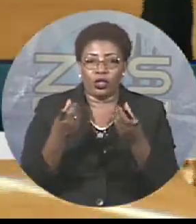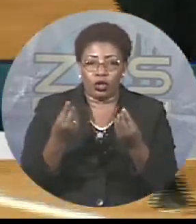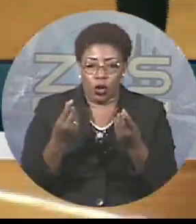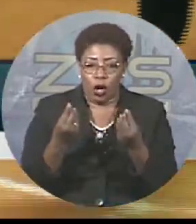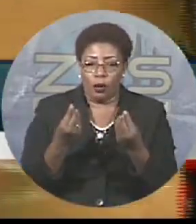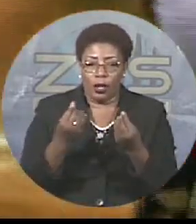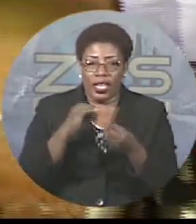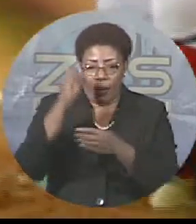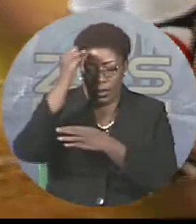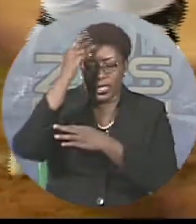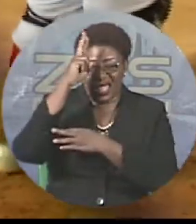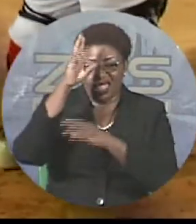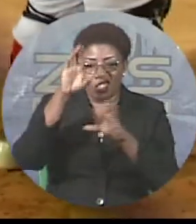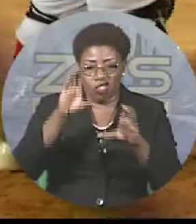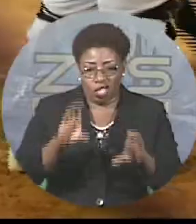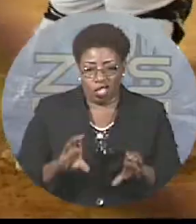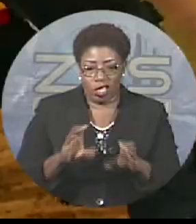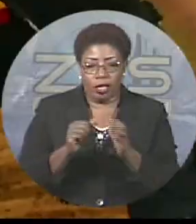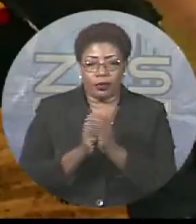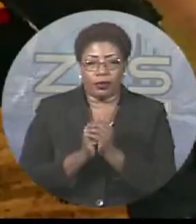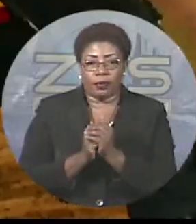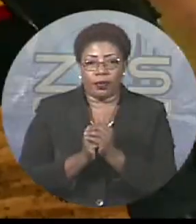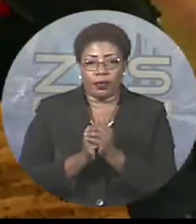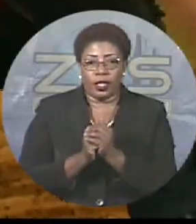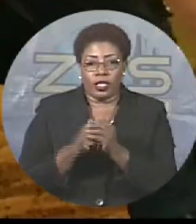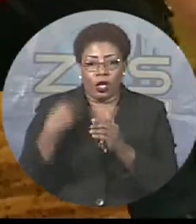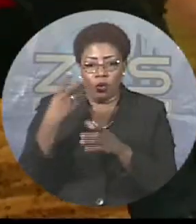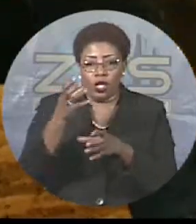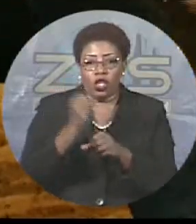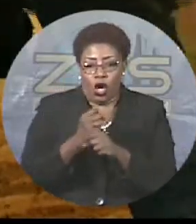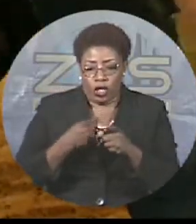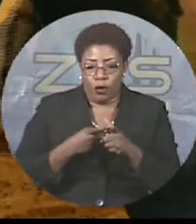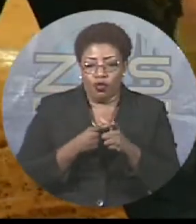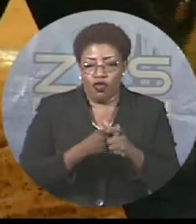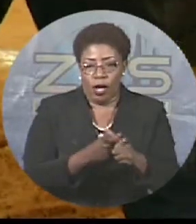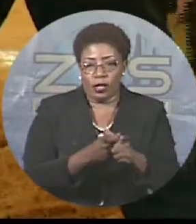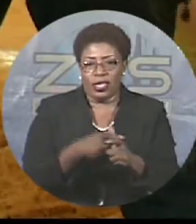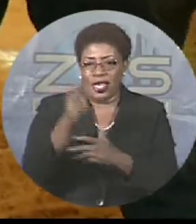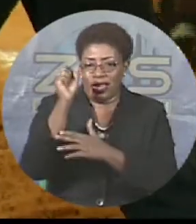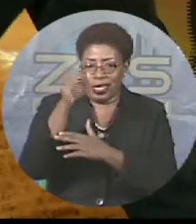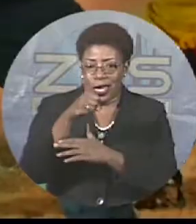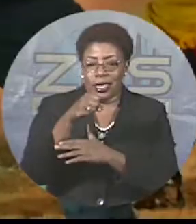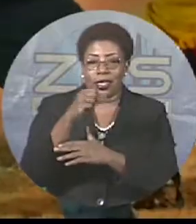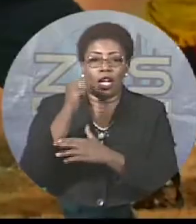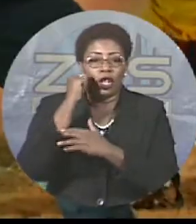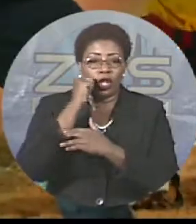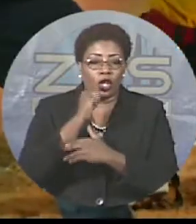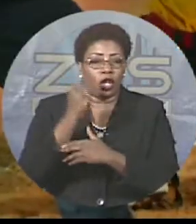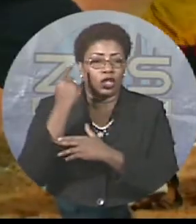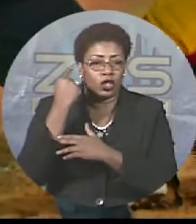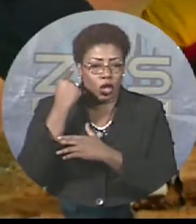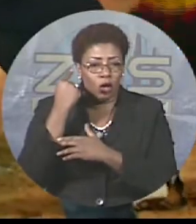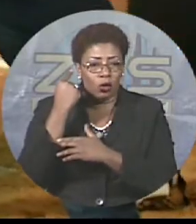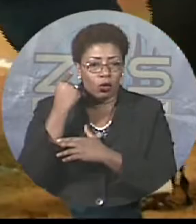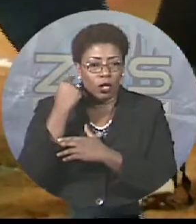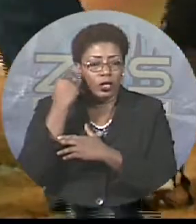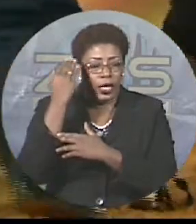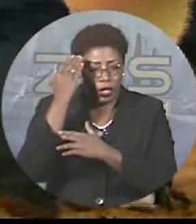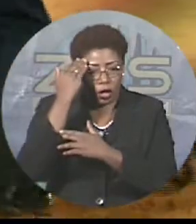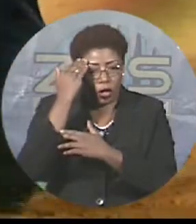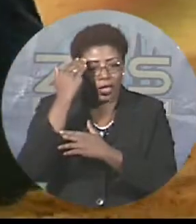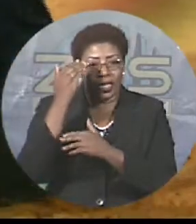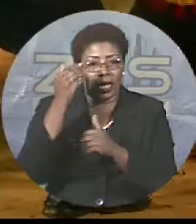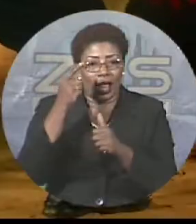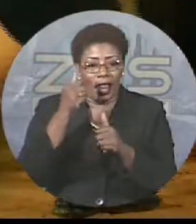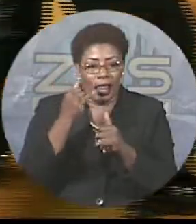it. But you got some runs, that really helped you too. Oh yeah, man, them girls know when I say let's go, this is the last time, let's go, we got to win this game. Mary in here,